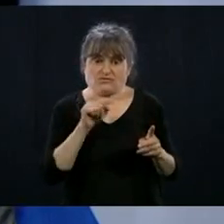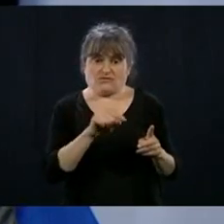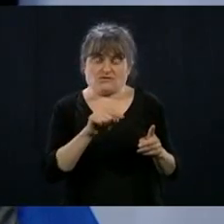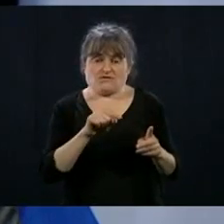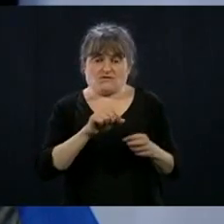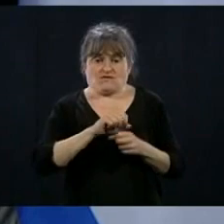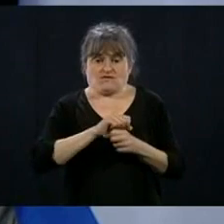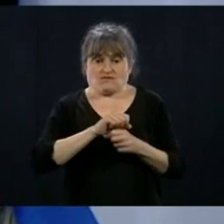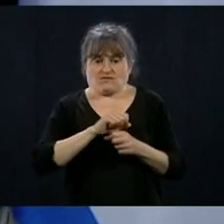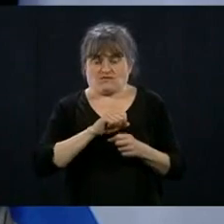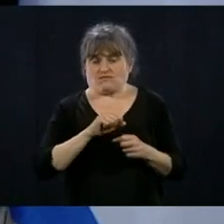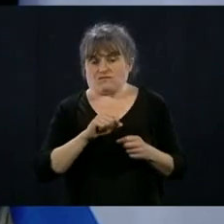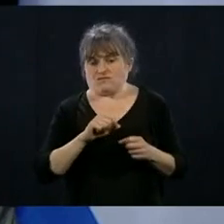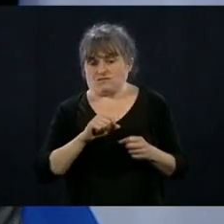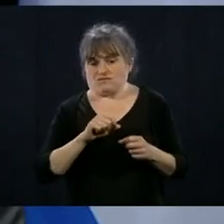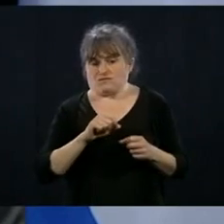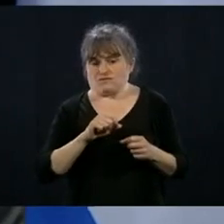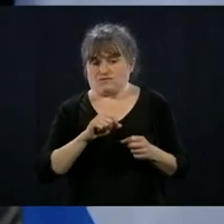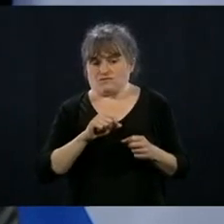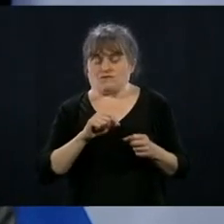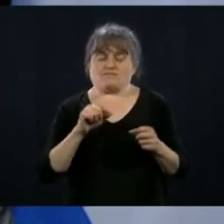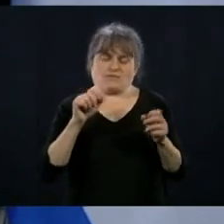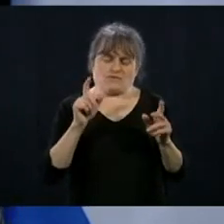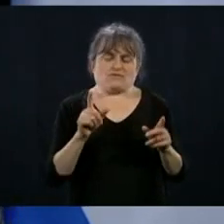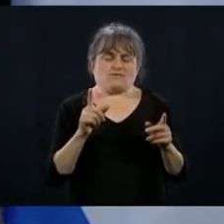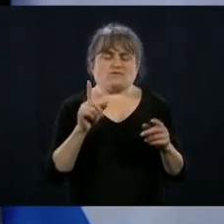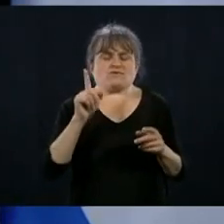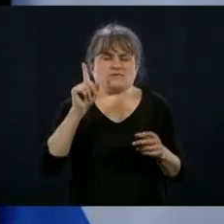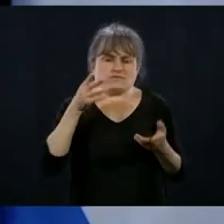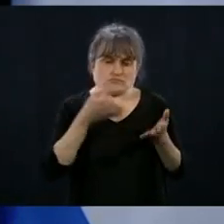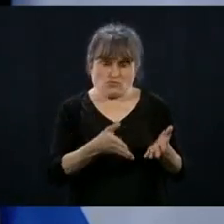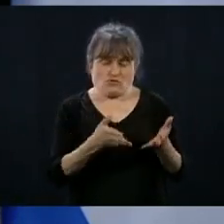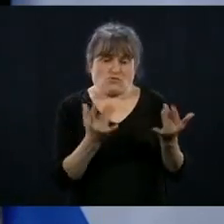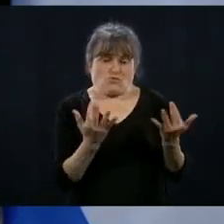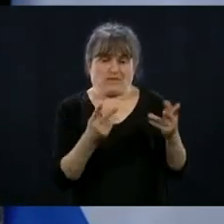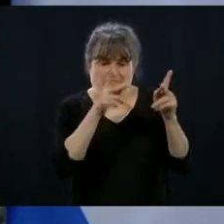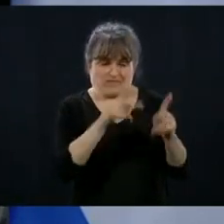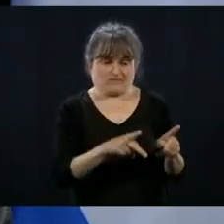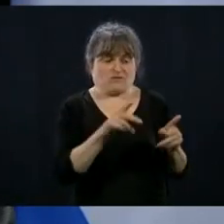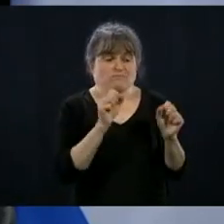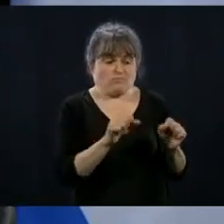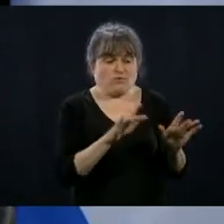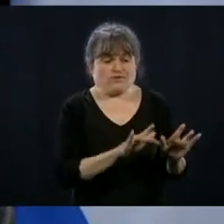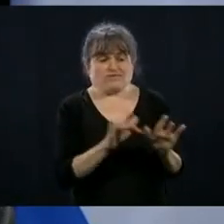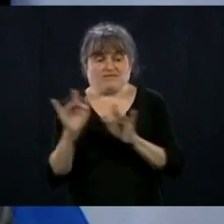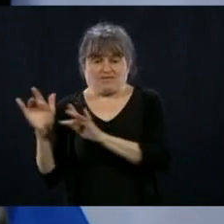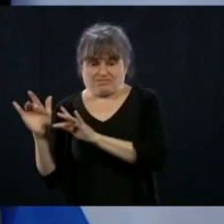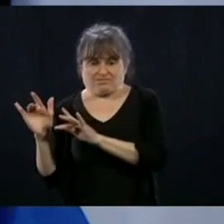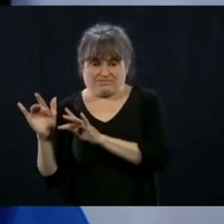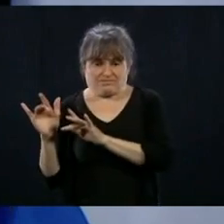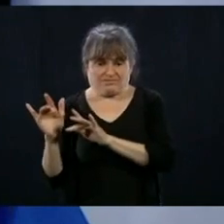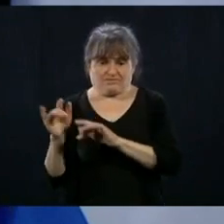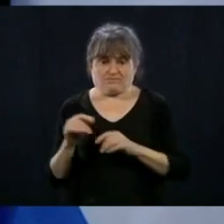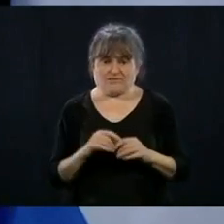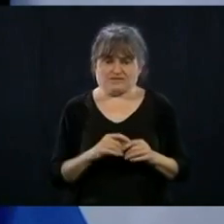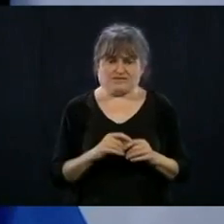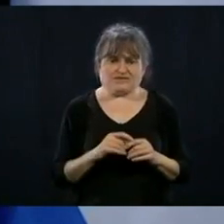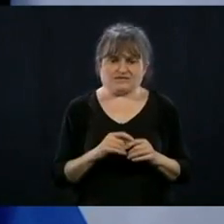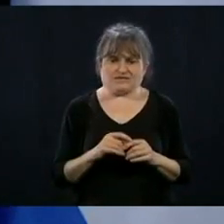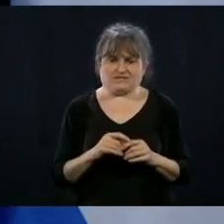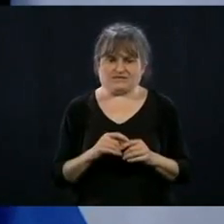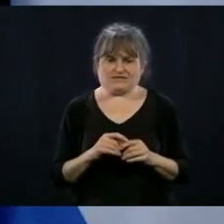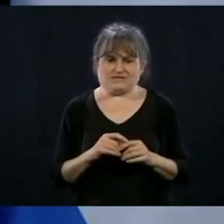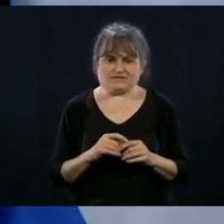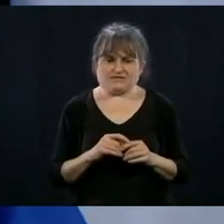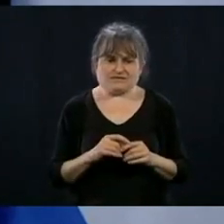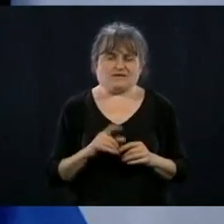NSA. They're no longer actively in the hospital and who could free up space at what we have right now, and we